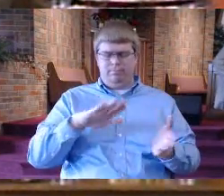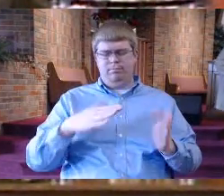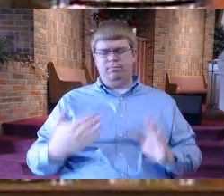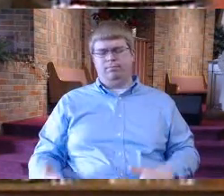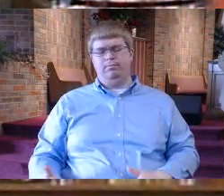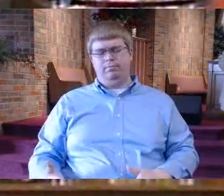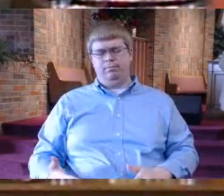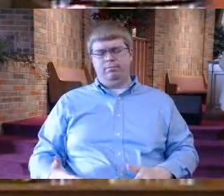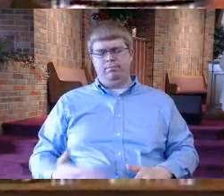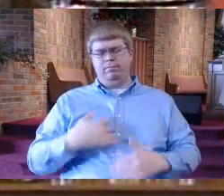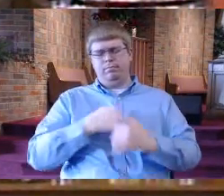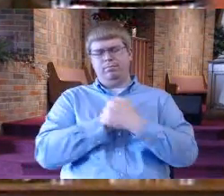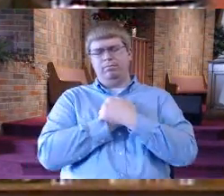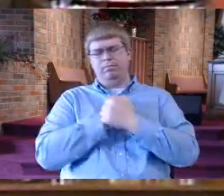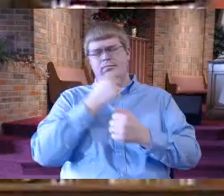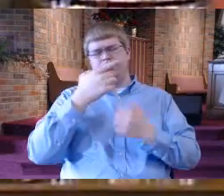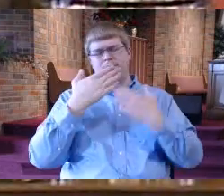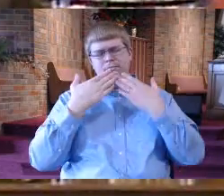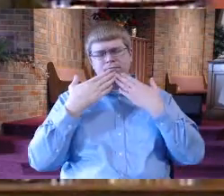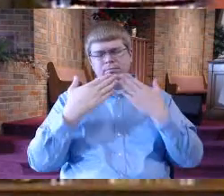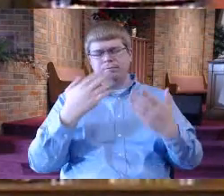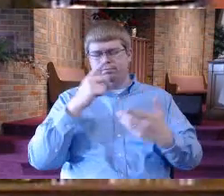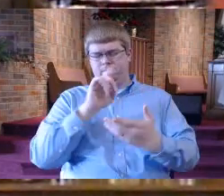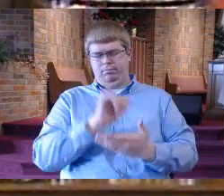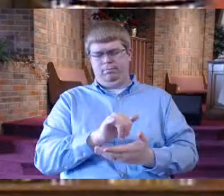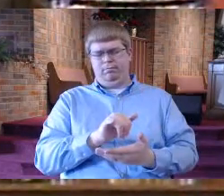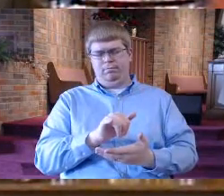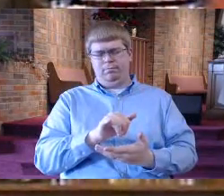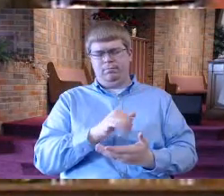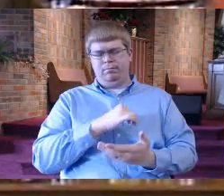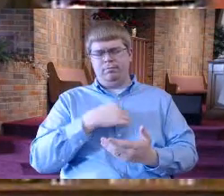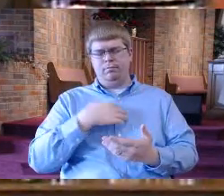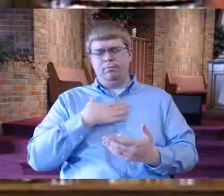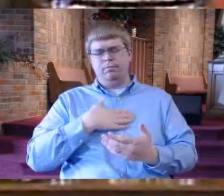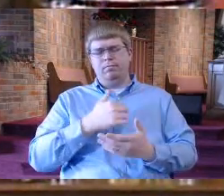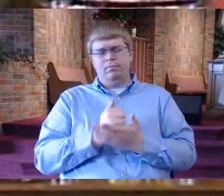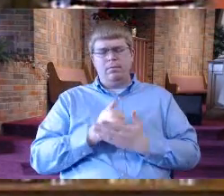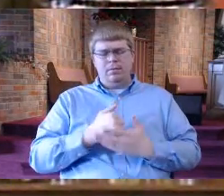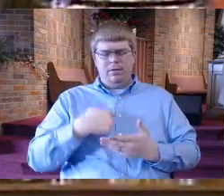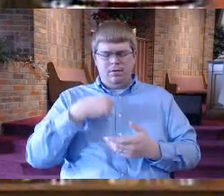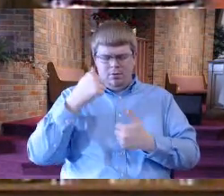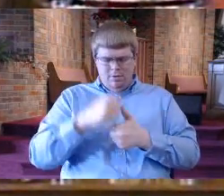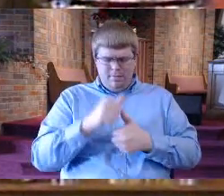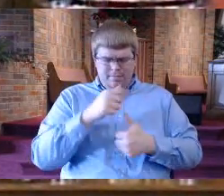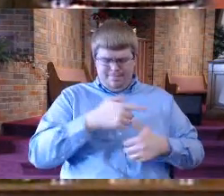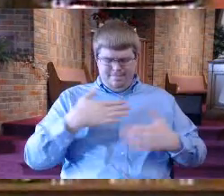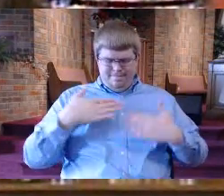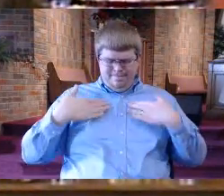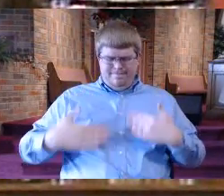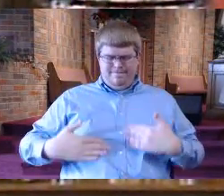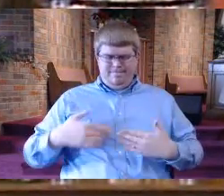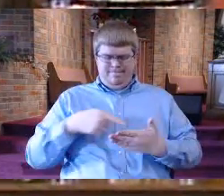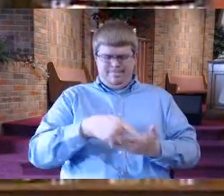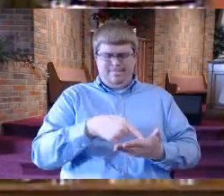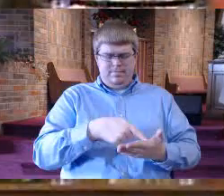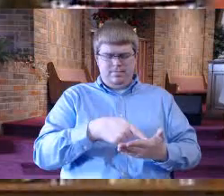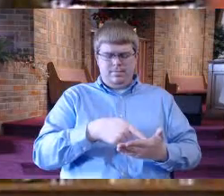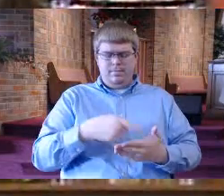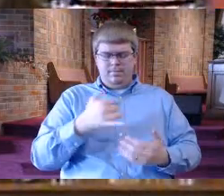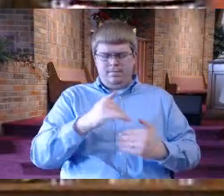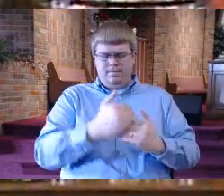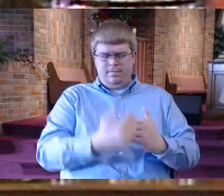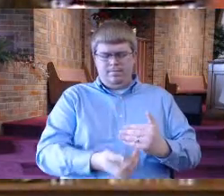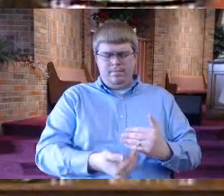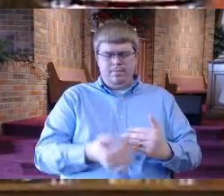you, and we thank you for that. And we pray that as we partake this loaf that represents his body, that we may look back to the